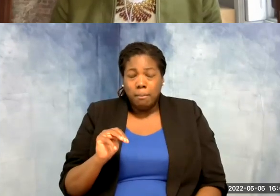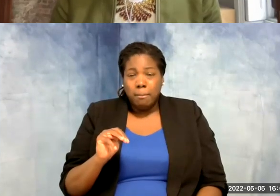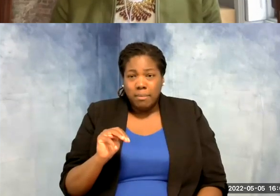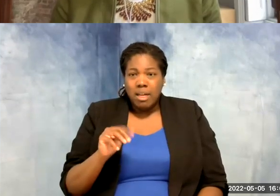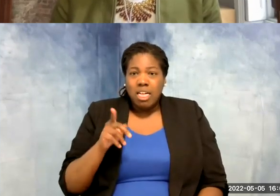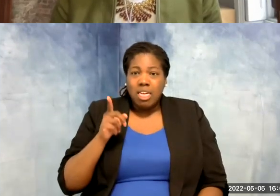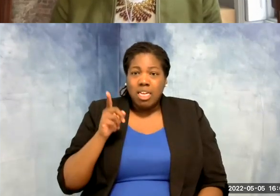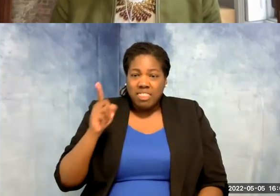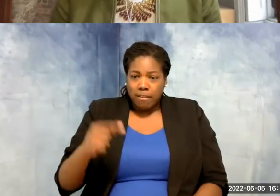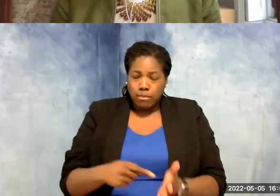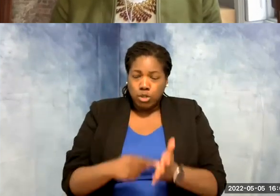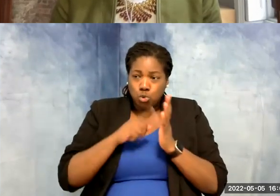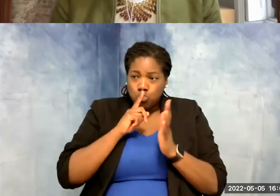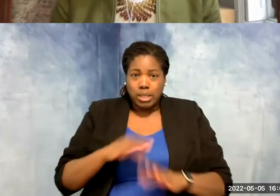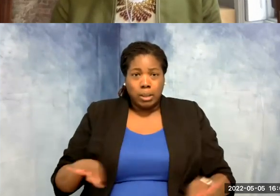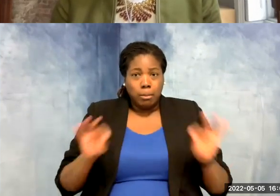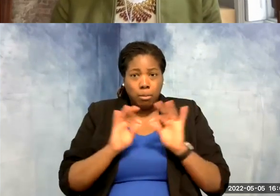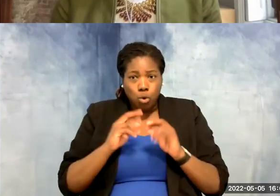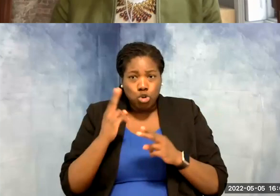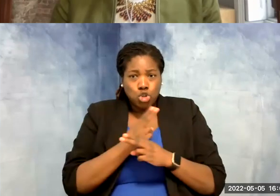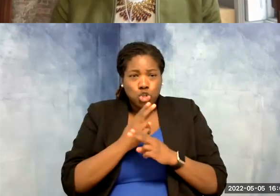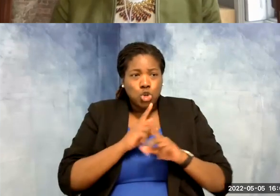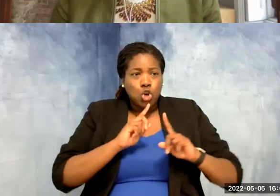They've been showing that it's important for all of us to use our